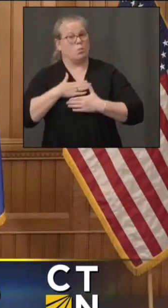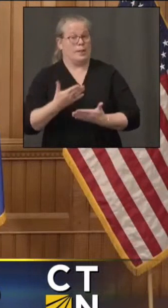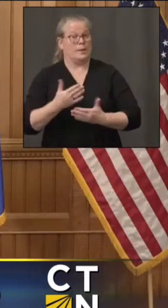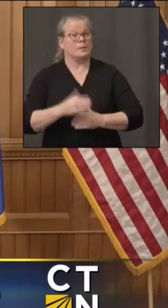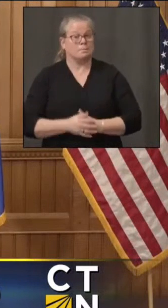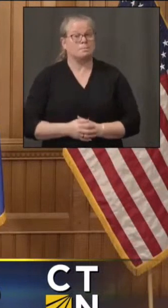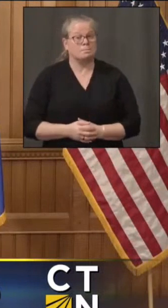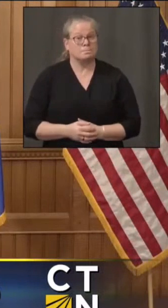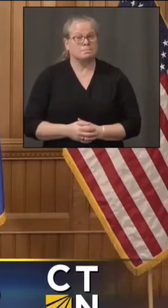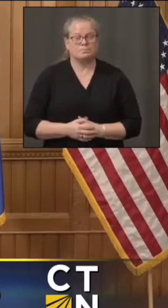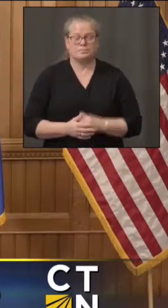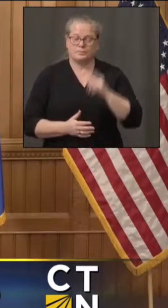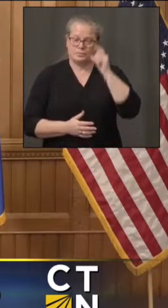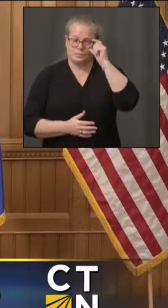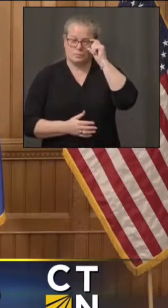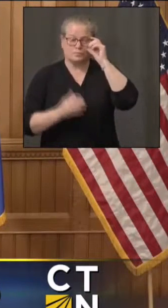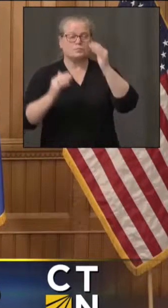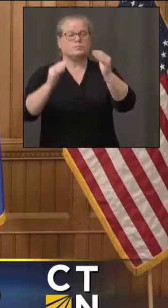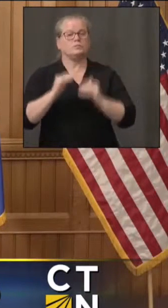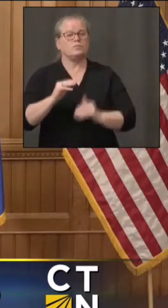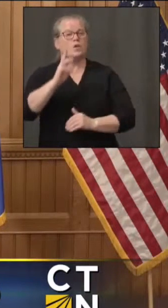The Waterbury Republican American.